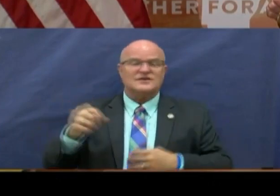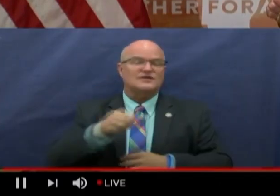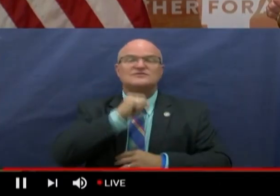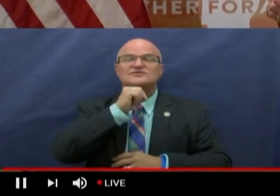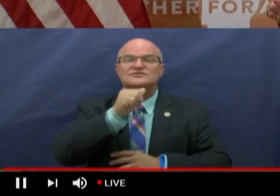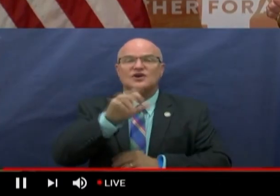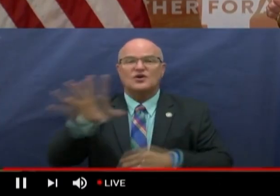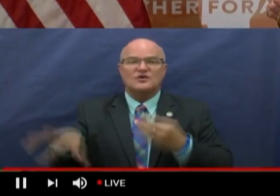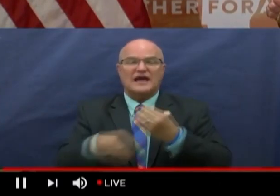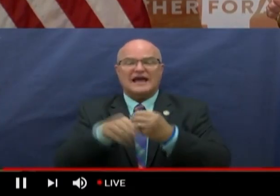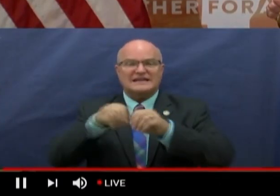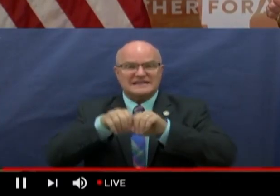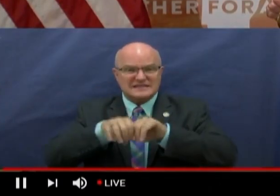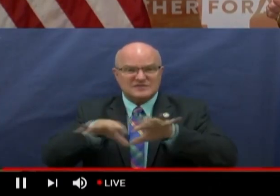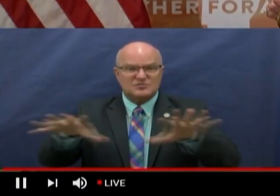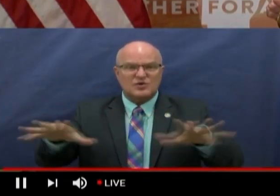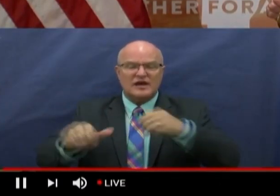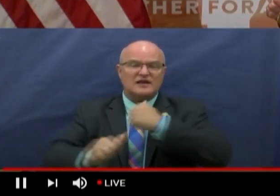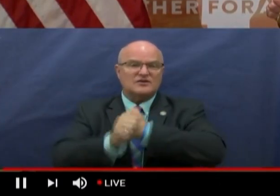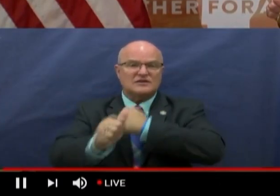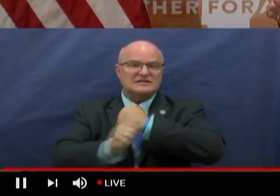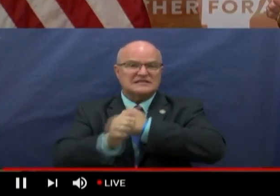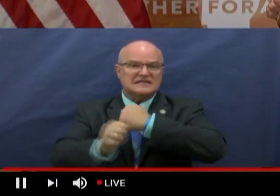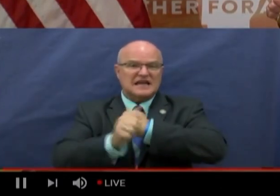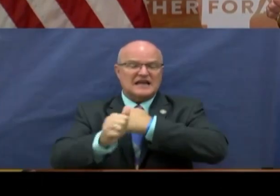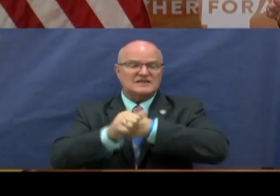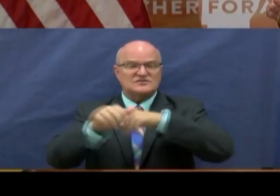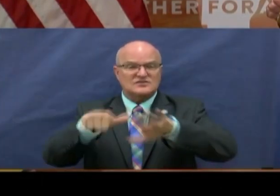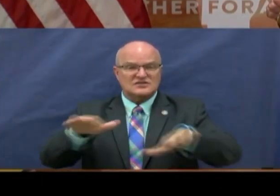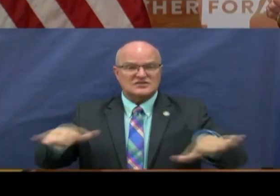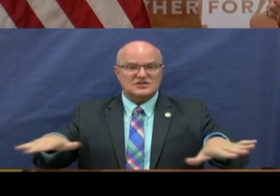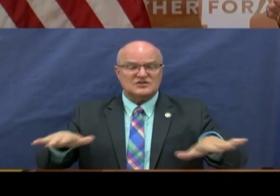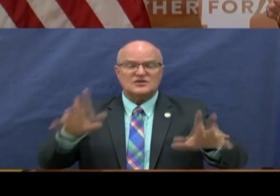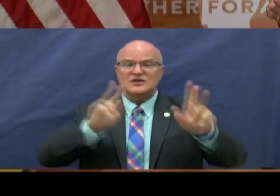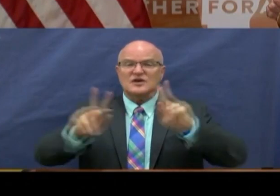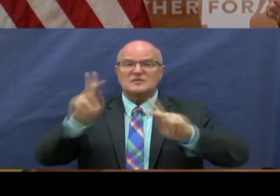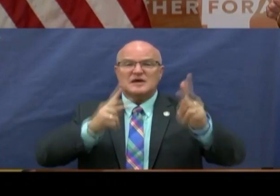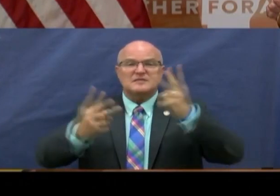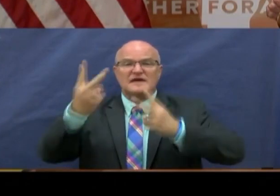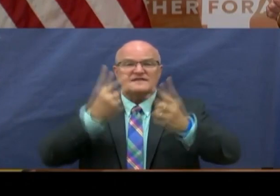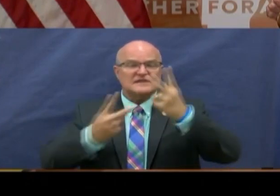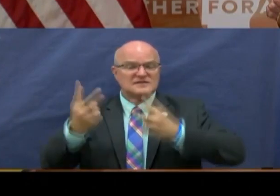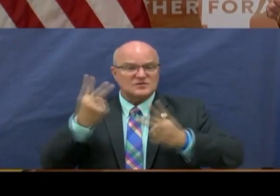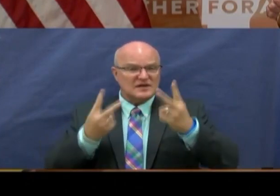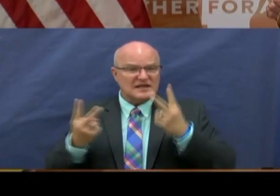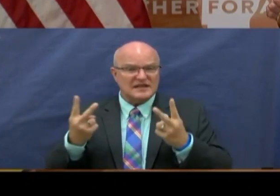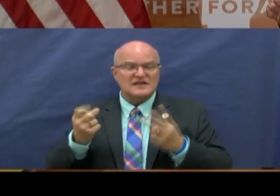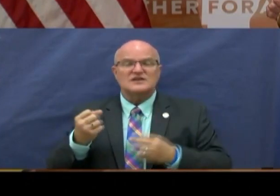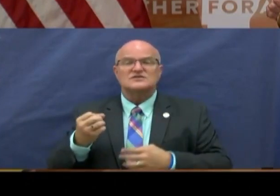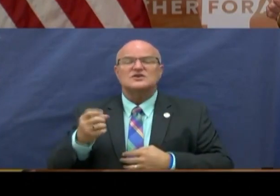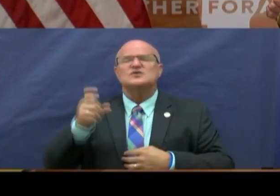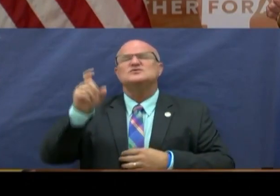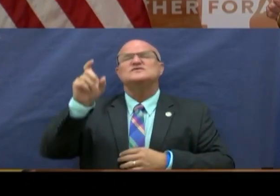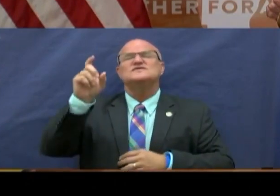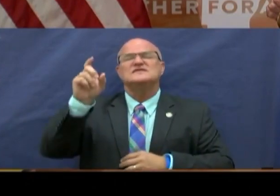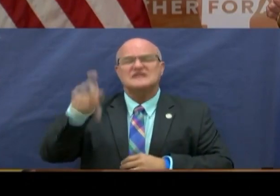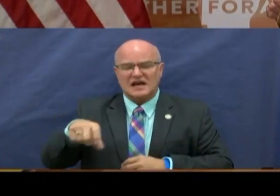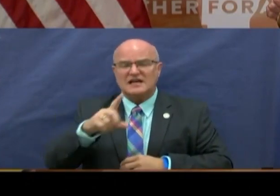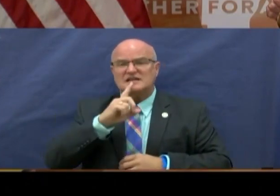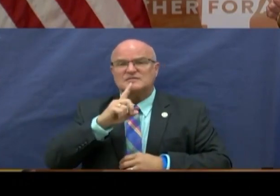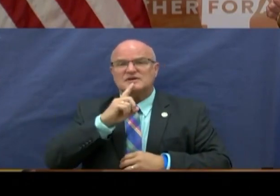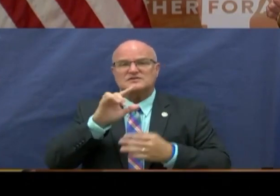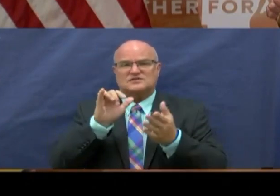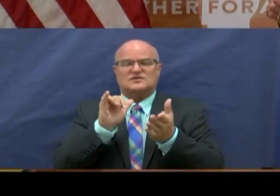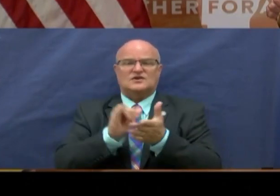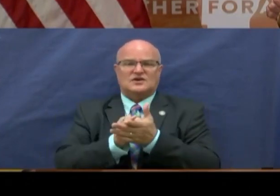don't add to the spread or endanger the children or the people they visit with. So you've got to make sure